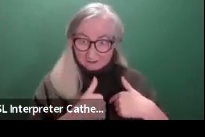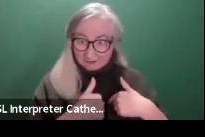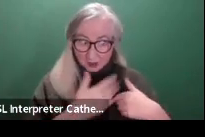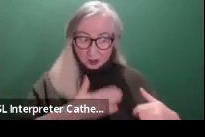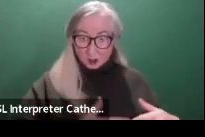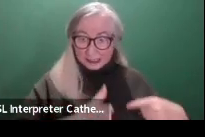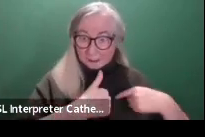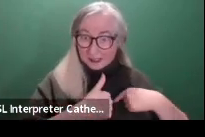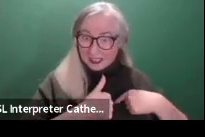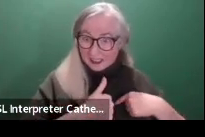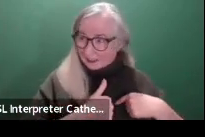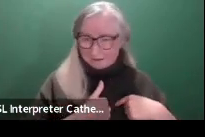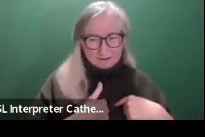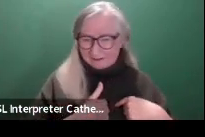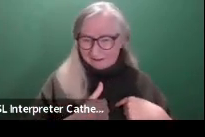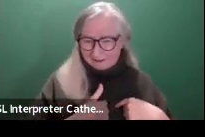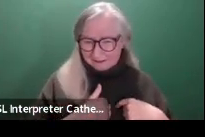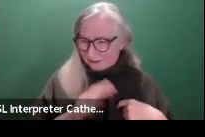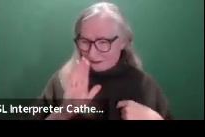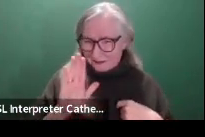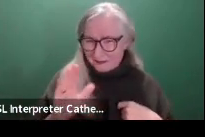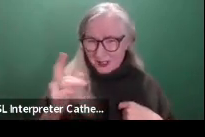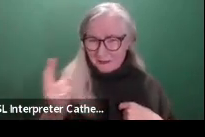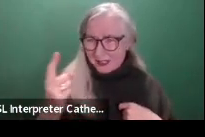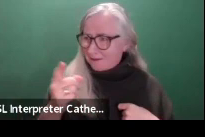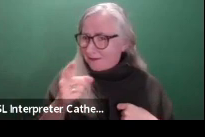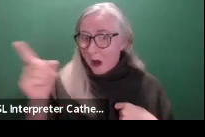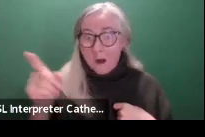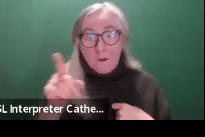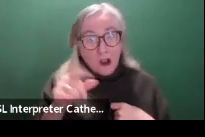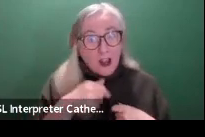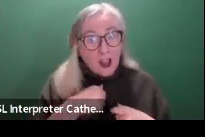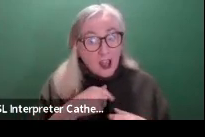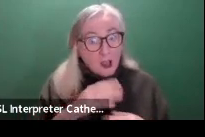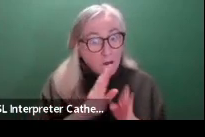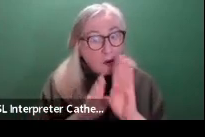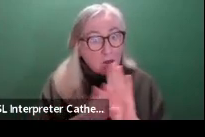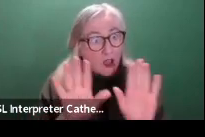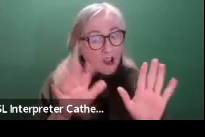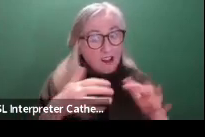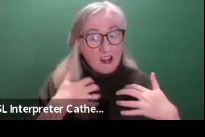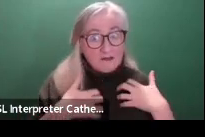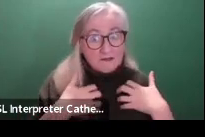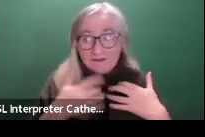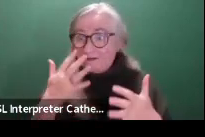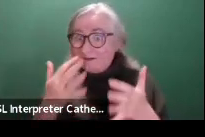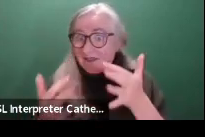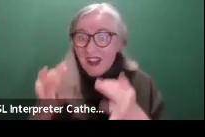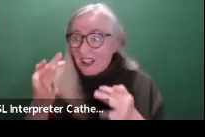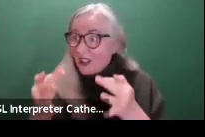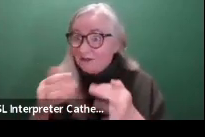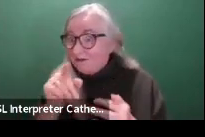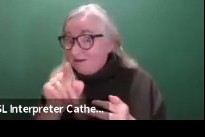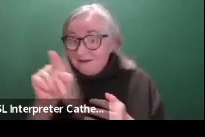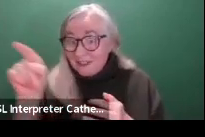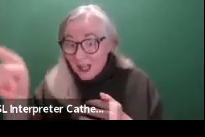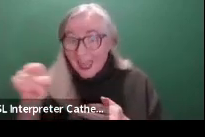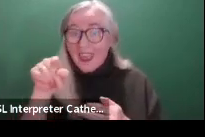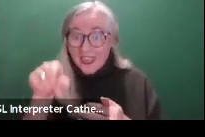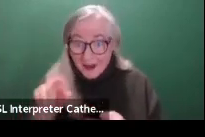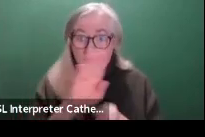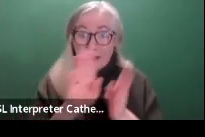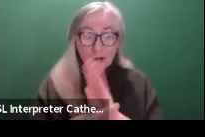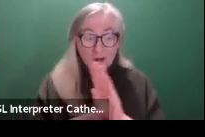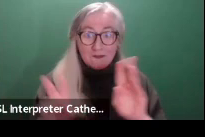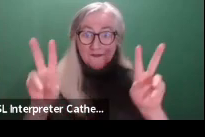it's not just me, but it might be interesting to find out if it is or if it isn't. And so that became the subject of my